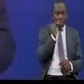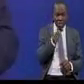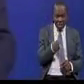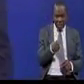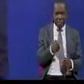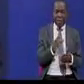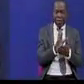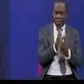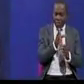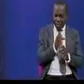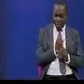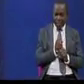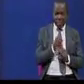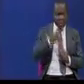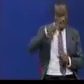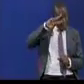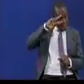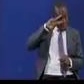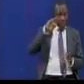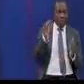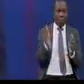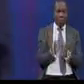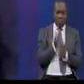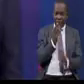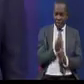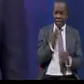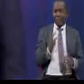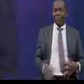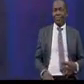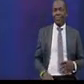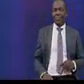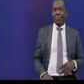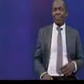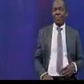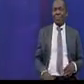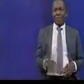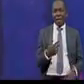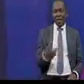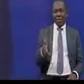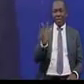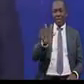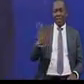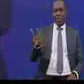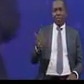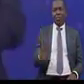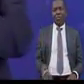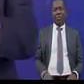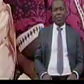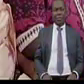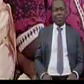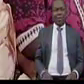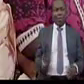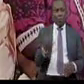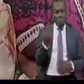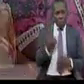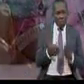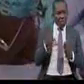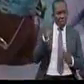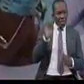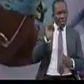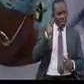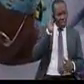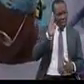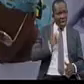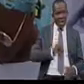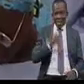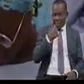peace. And look at verse 32. It says, and what shall I more say? For the time will fail